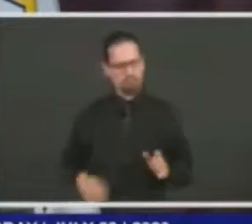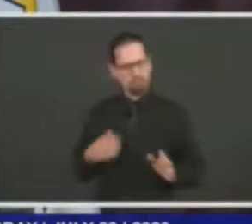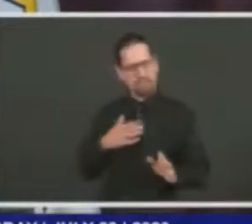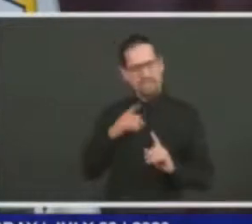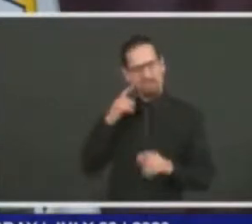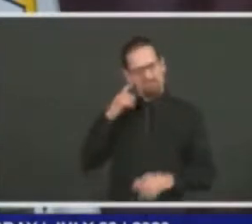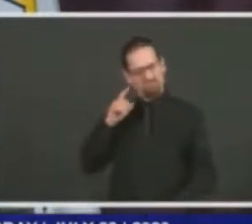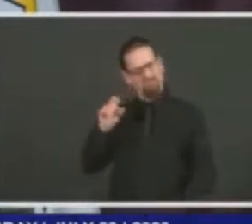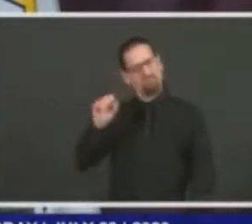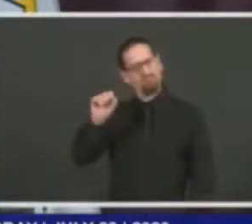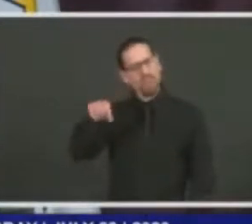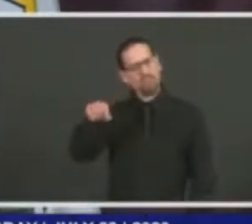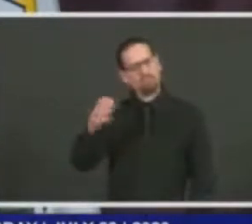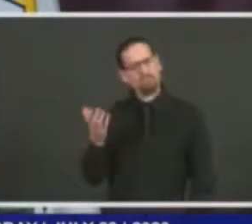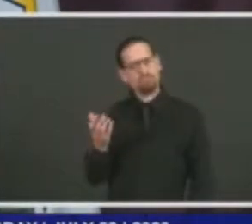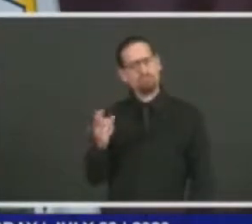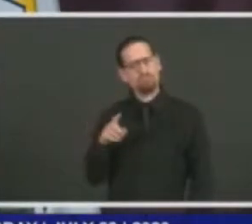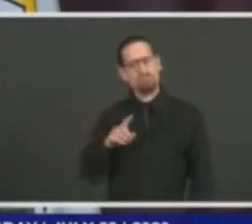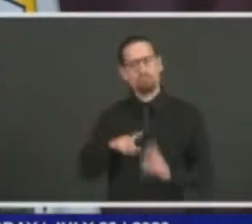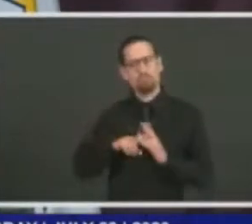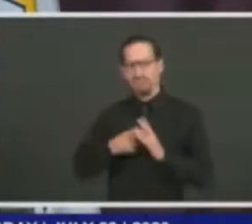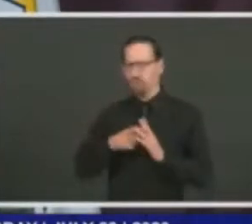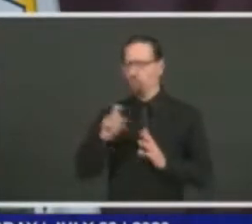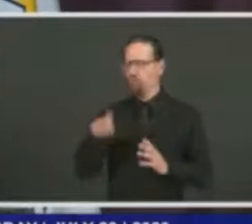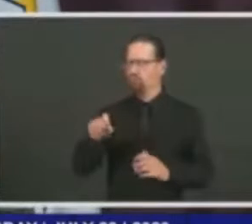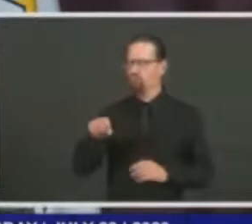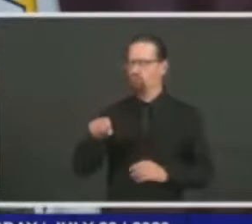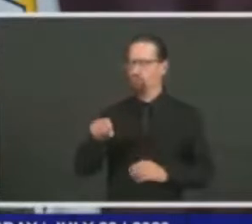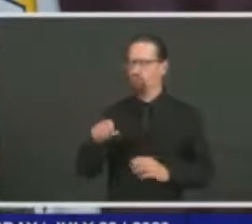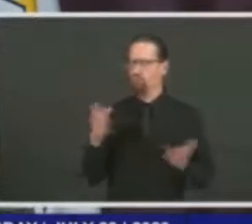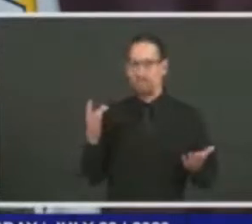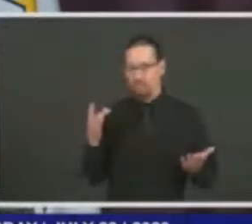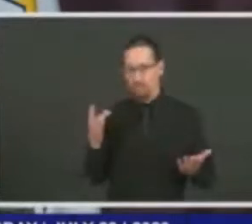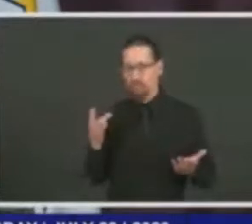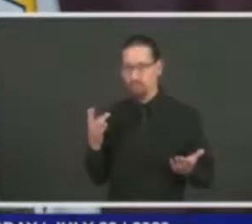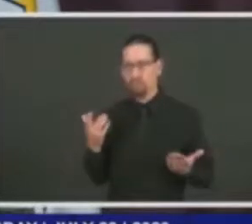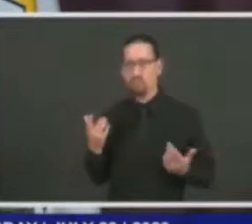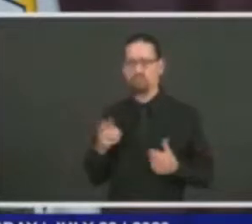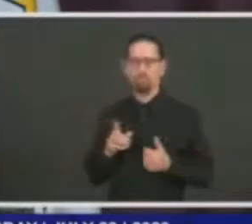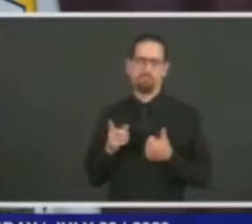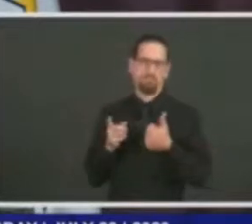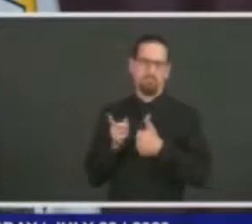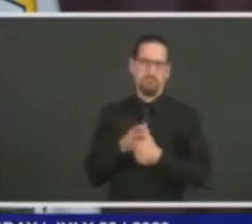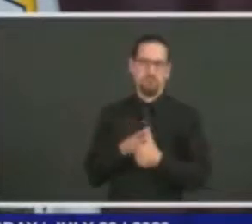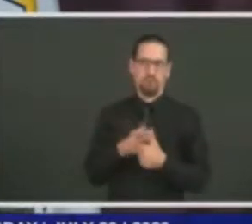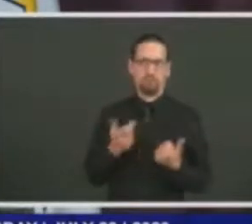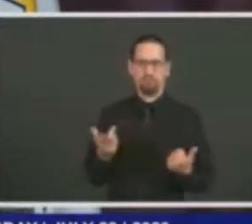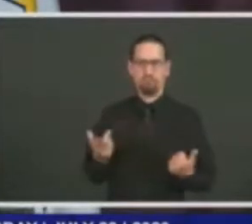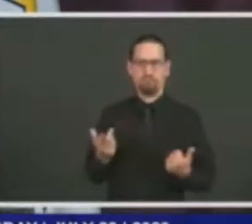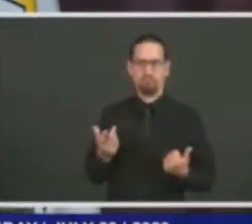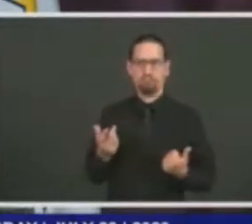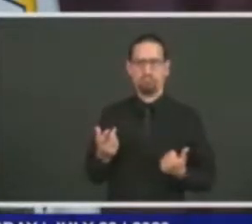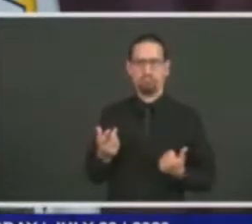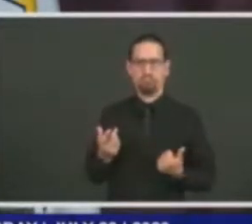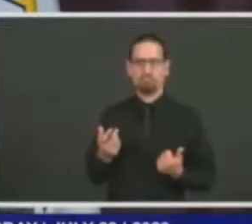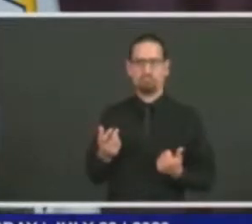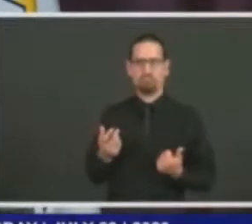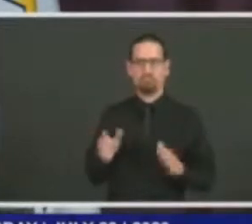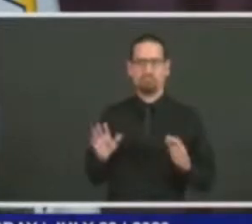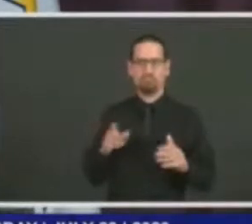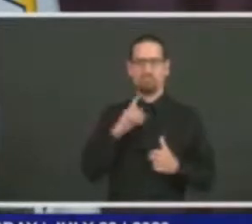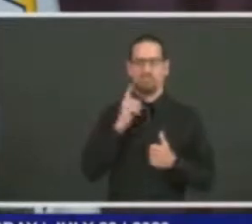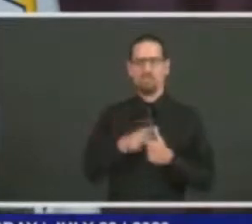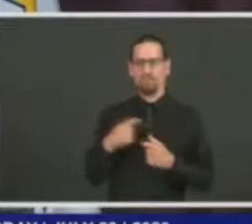initially. And here's why I say that. A couple of reasons. One, we've learned, we've been at this now for 5 months,